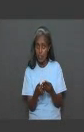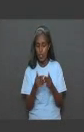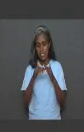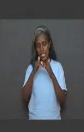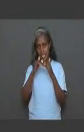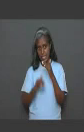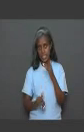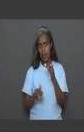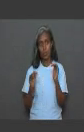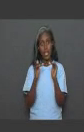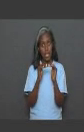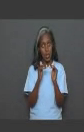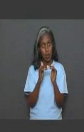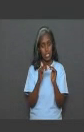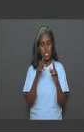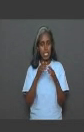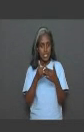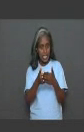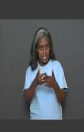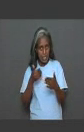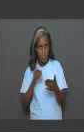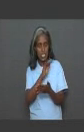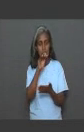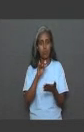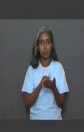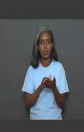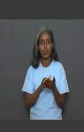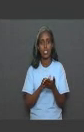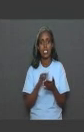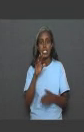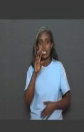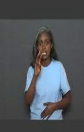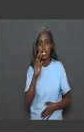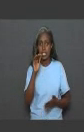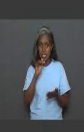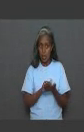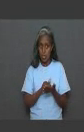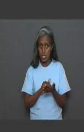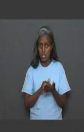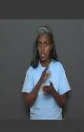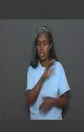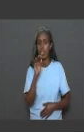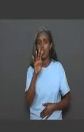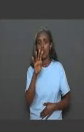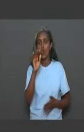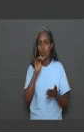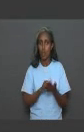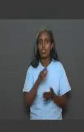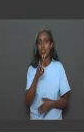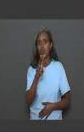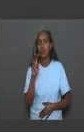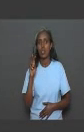Therefore, the discount equals the difference between 6,000 and